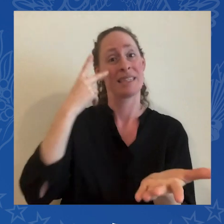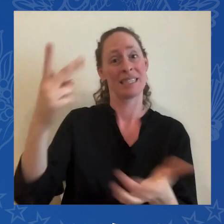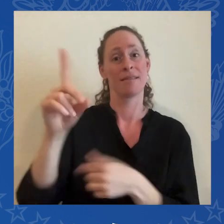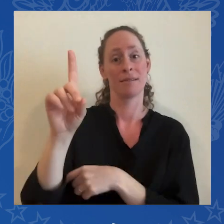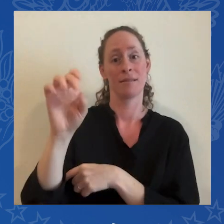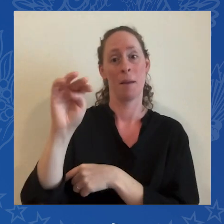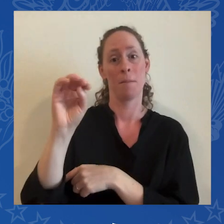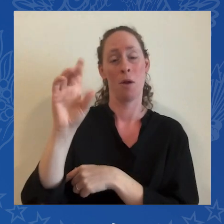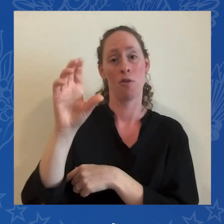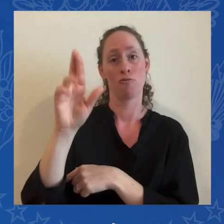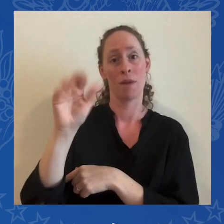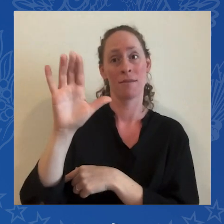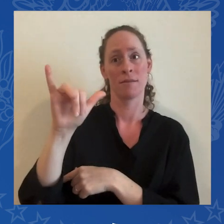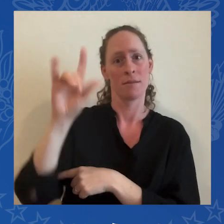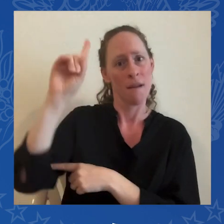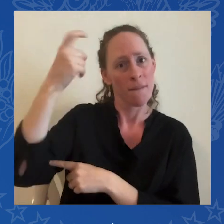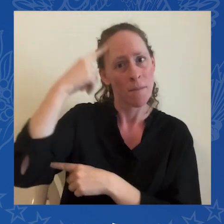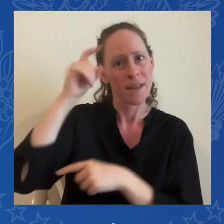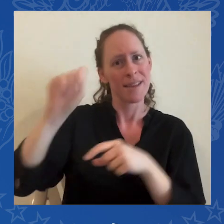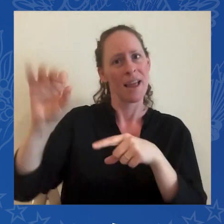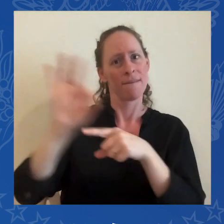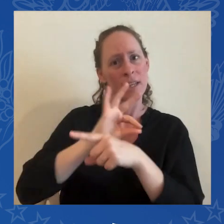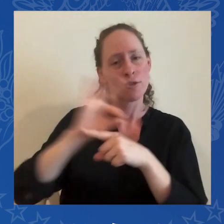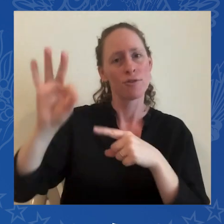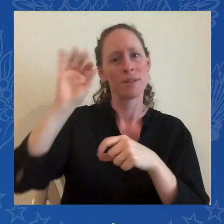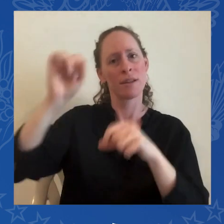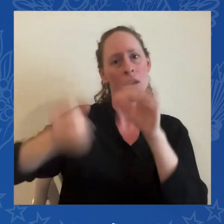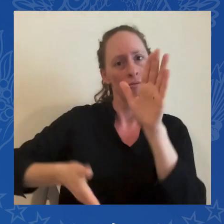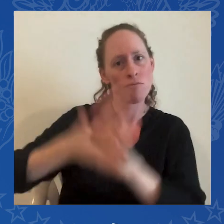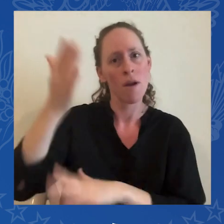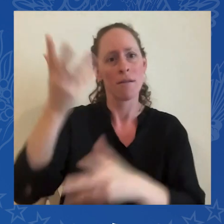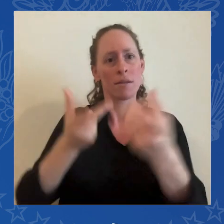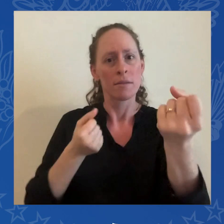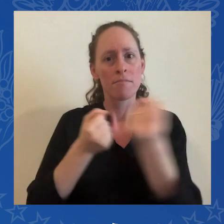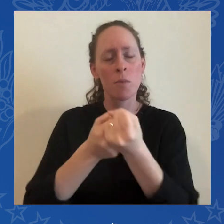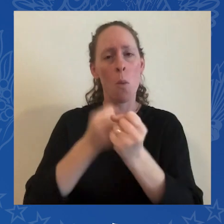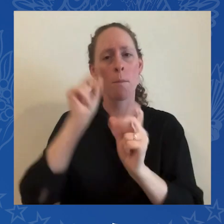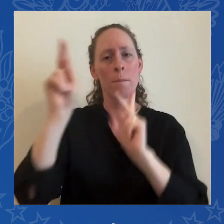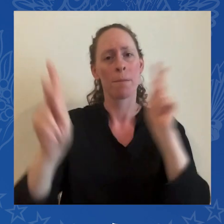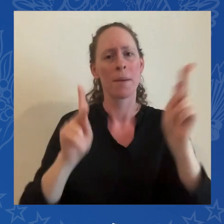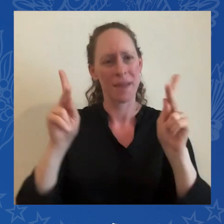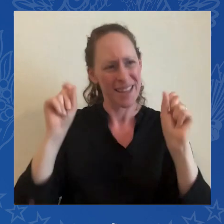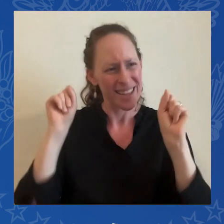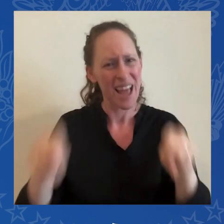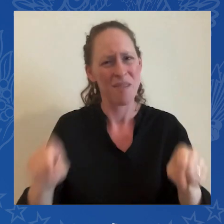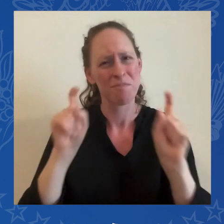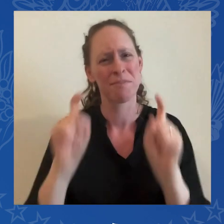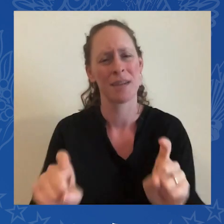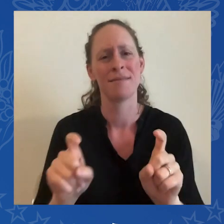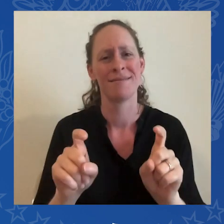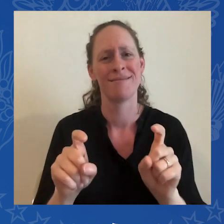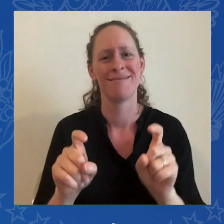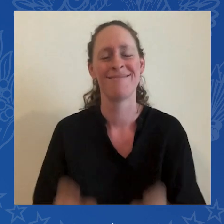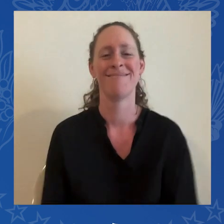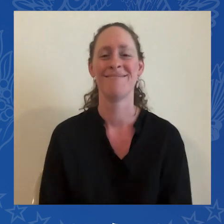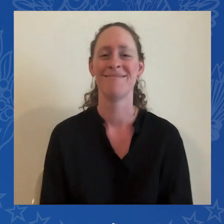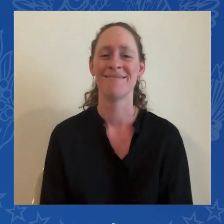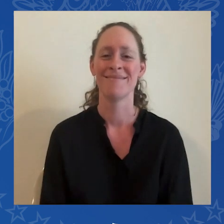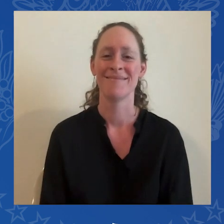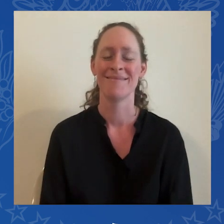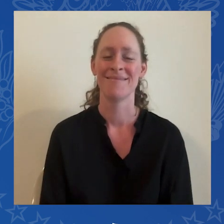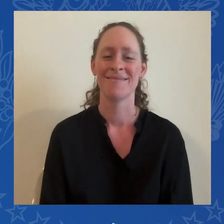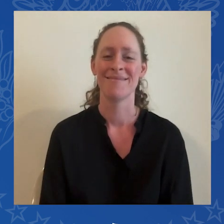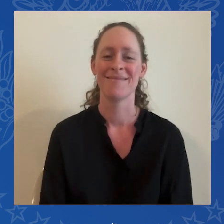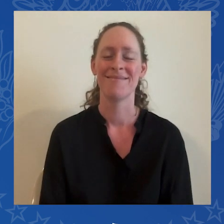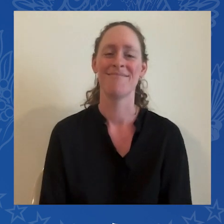again. Democracies can deliver. We have to deliver to people around the world. I want to thank you all